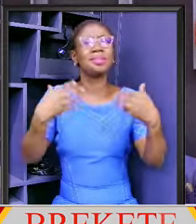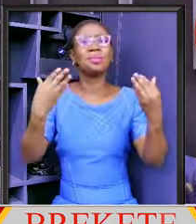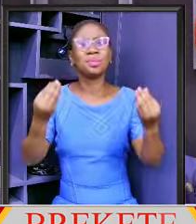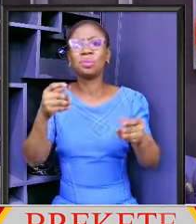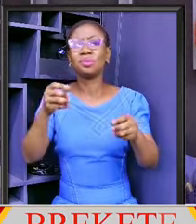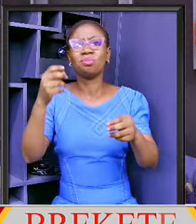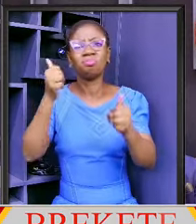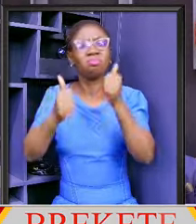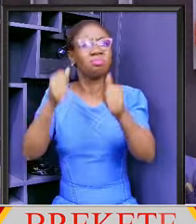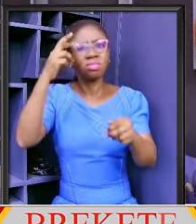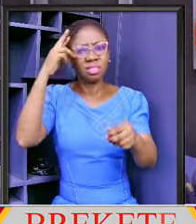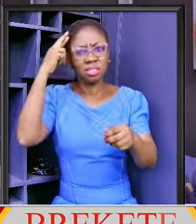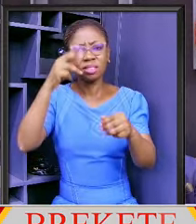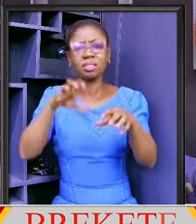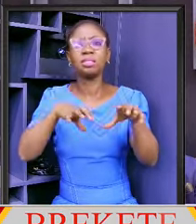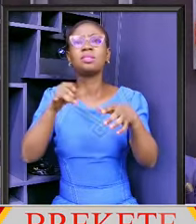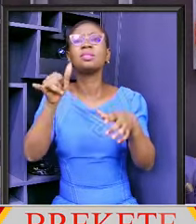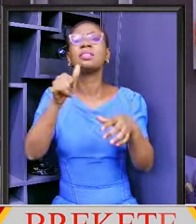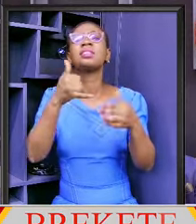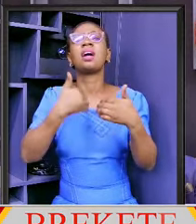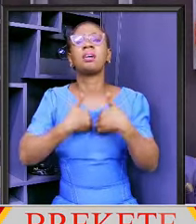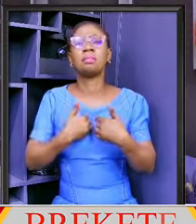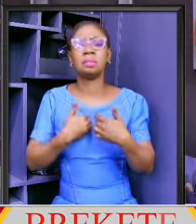We share wickedness.